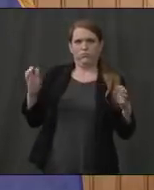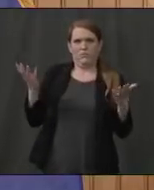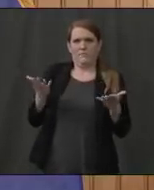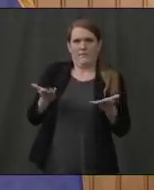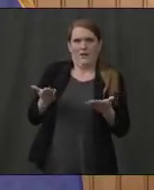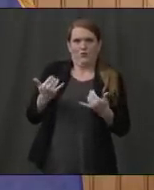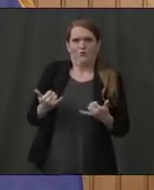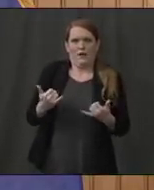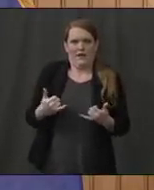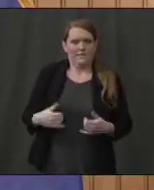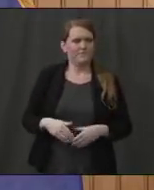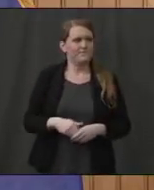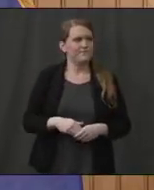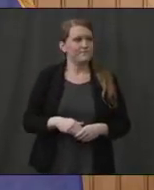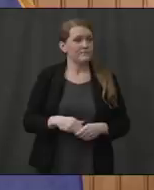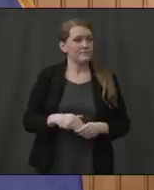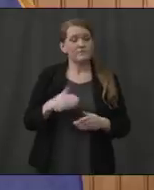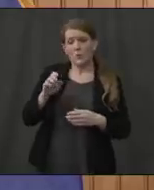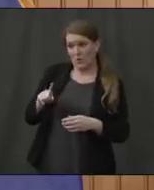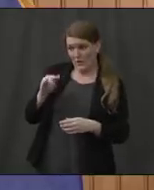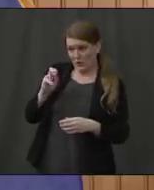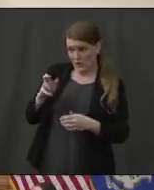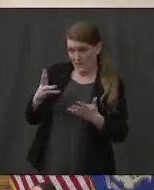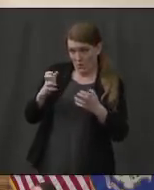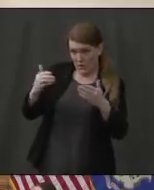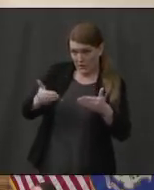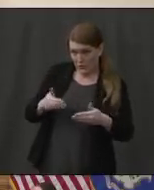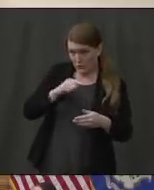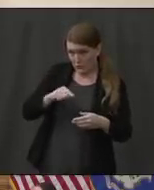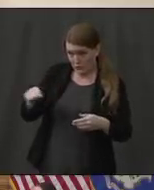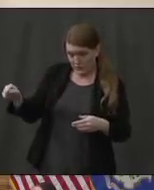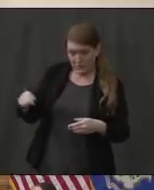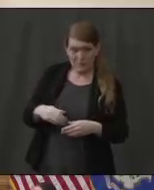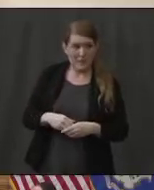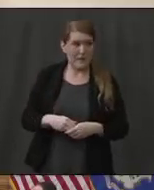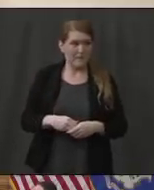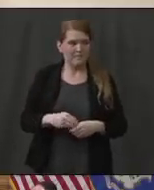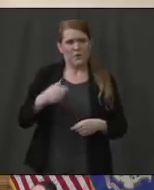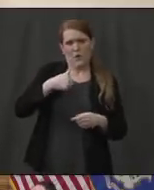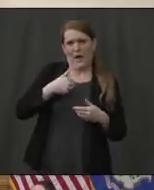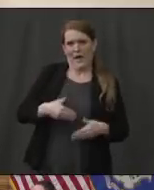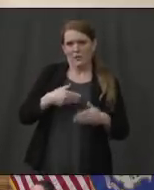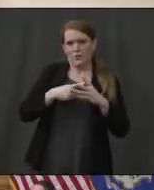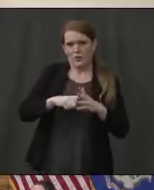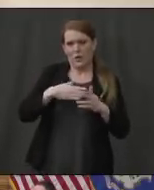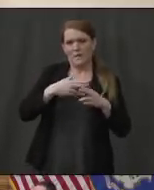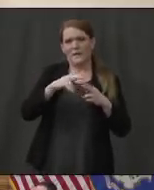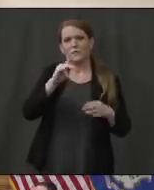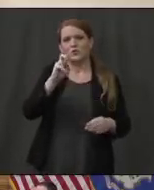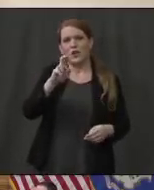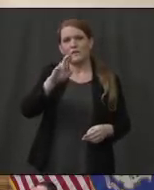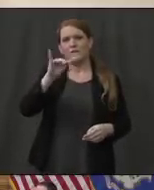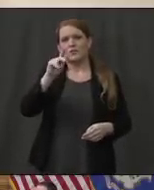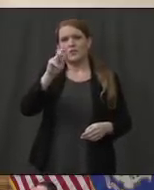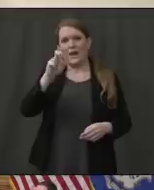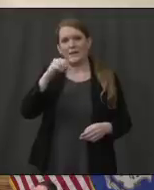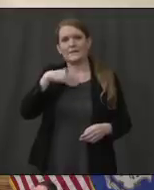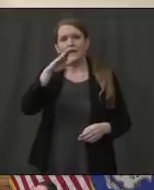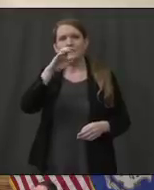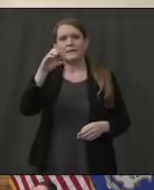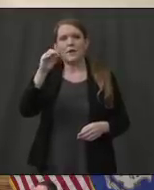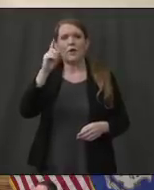do you want to introduce our folks here? Sure. Shall I start? I'm Jennifer Jackson. I'm CEO of the Connecticut